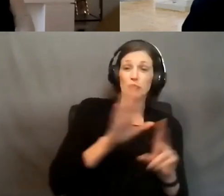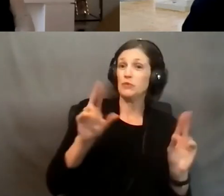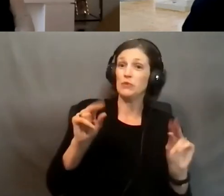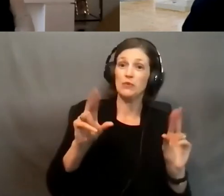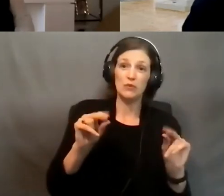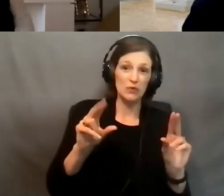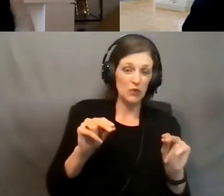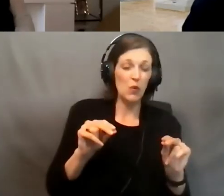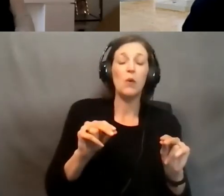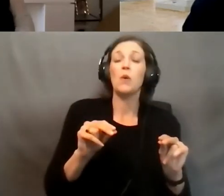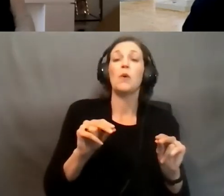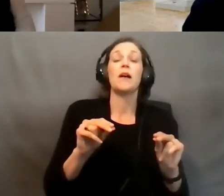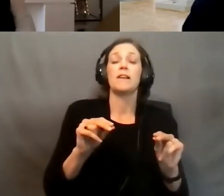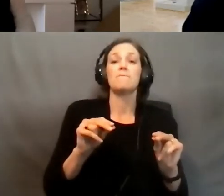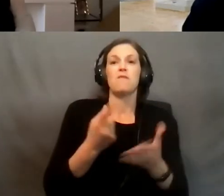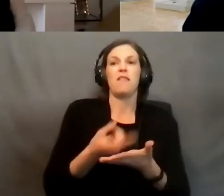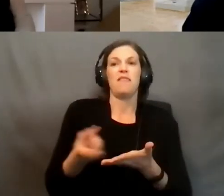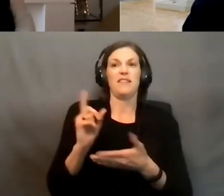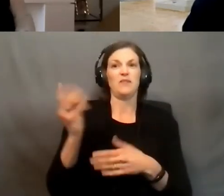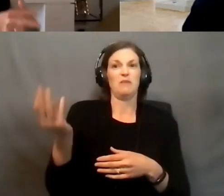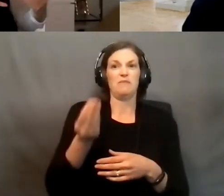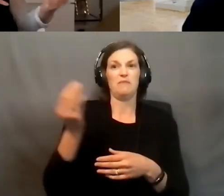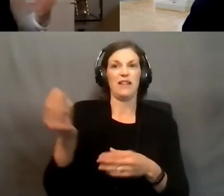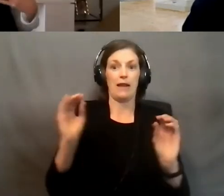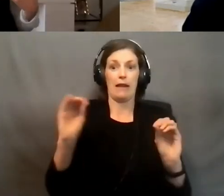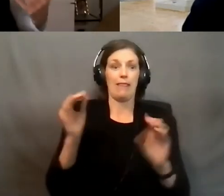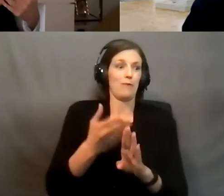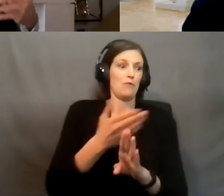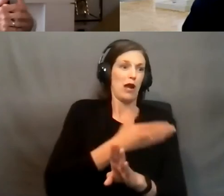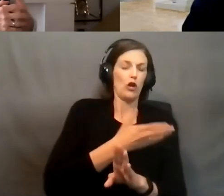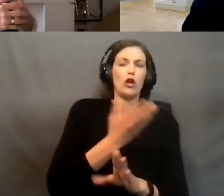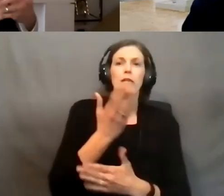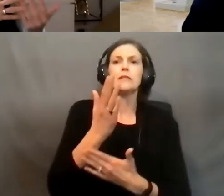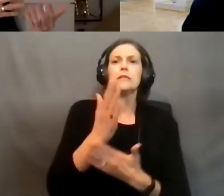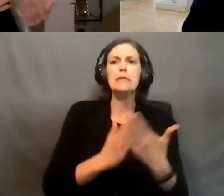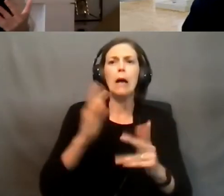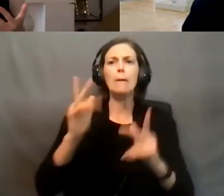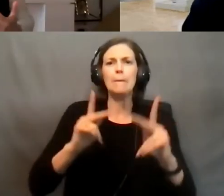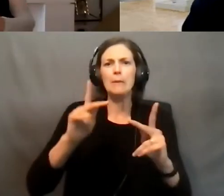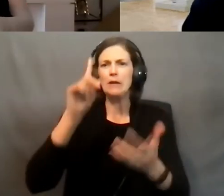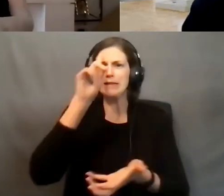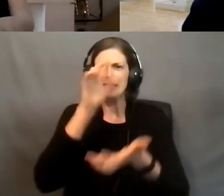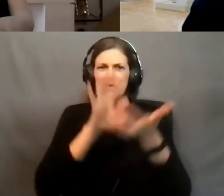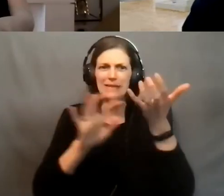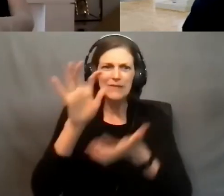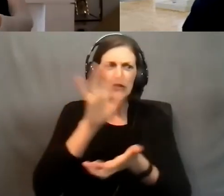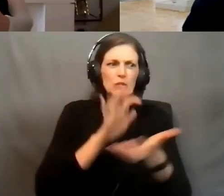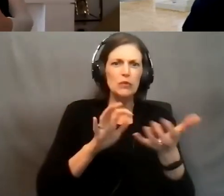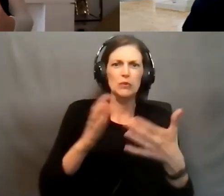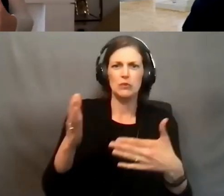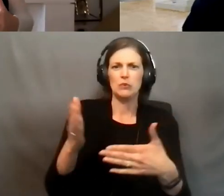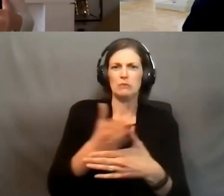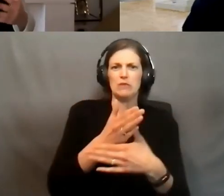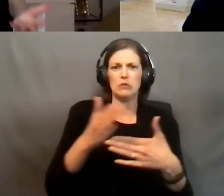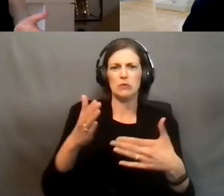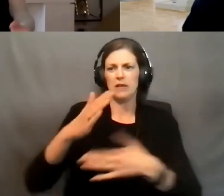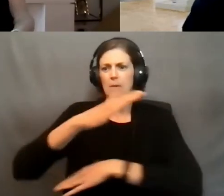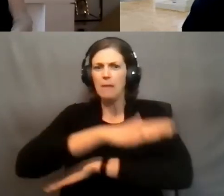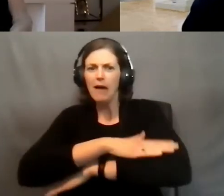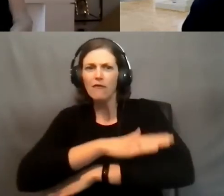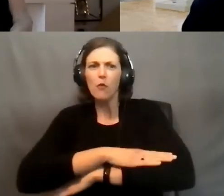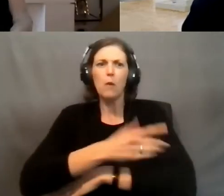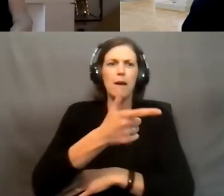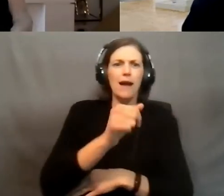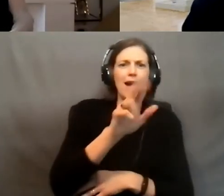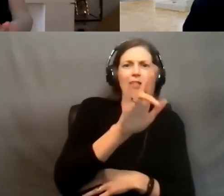last Monday, there has been somewhat of a confusion even between the platform and the gallery.